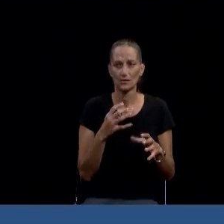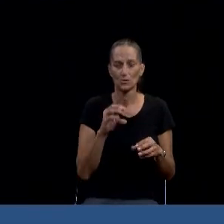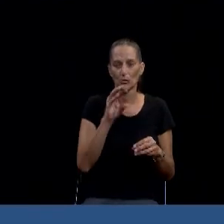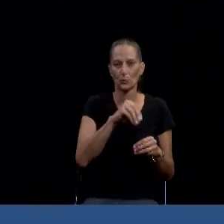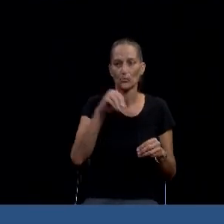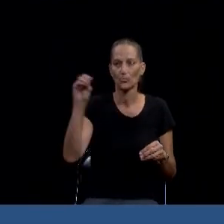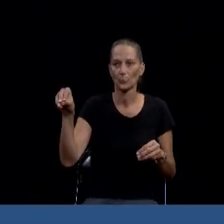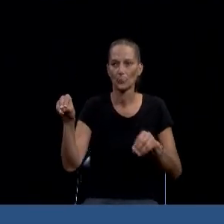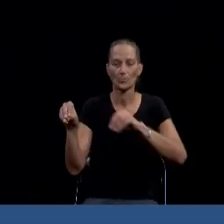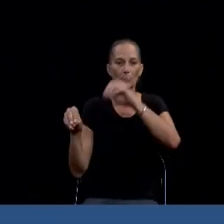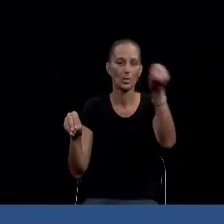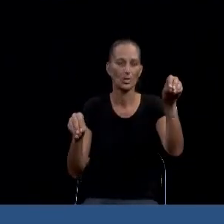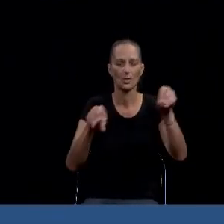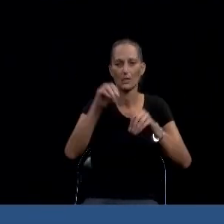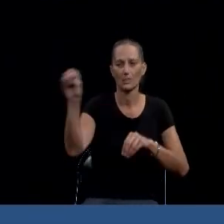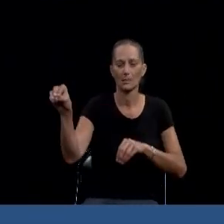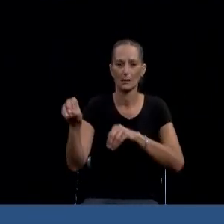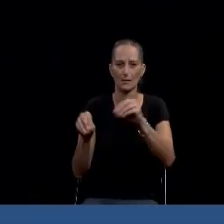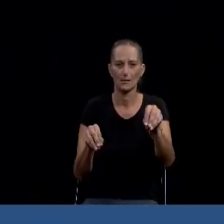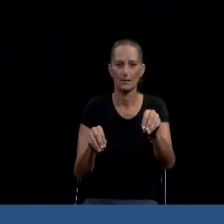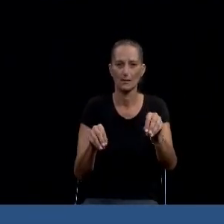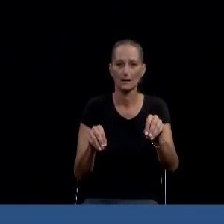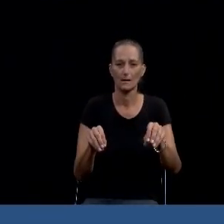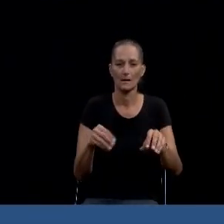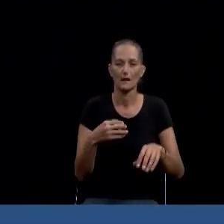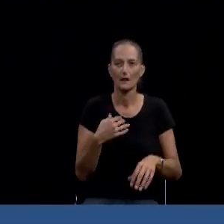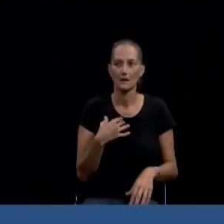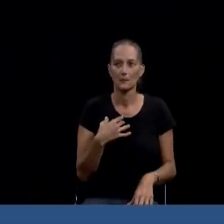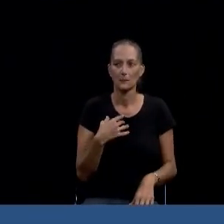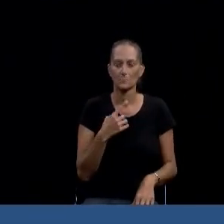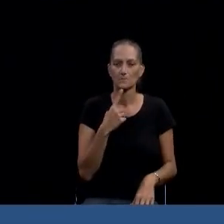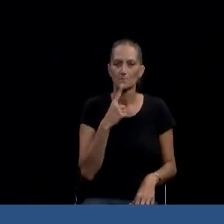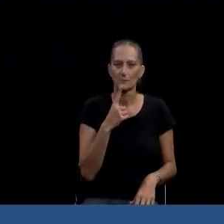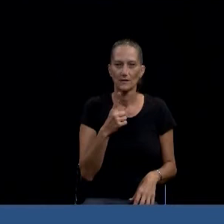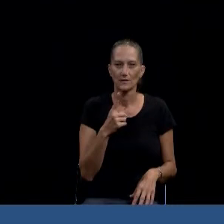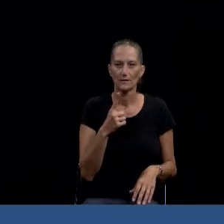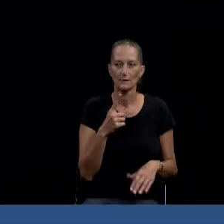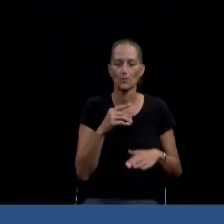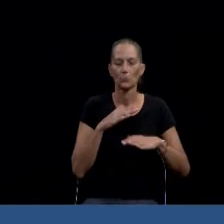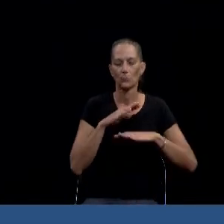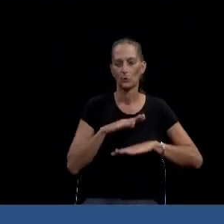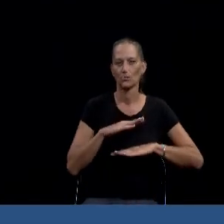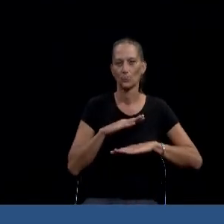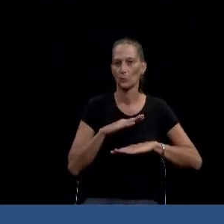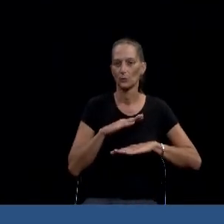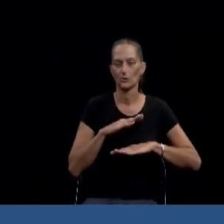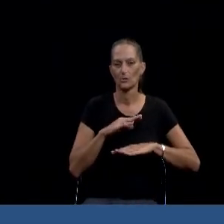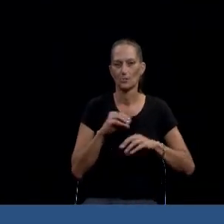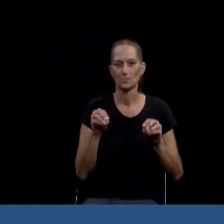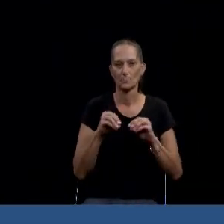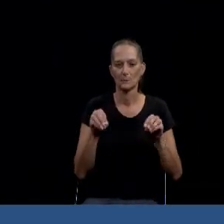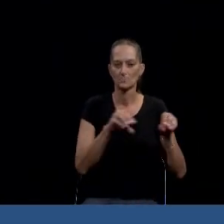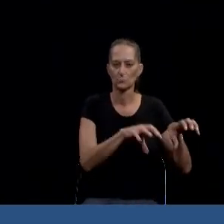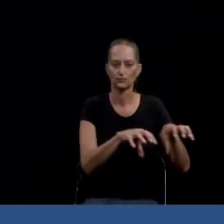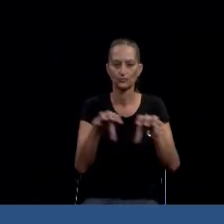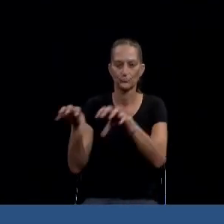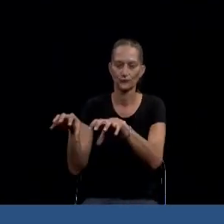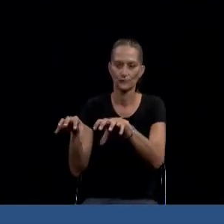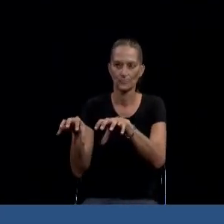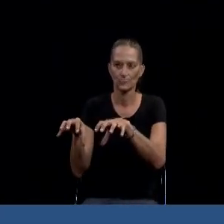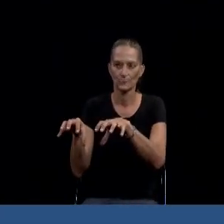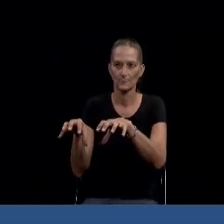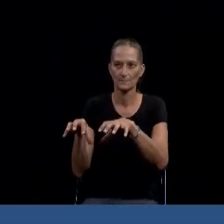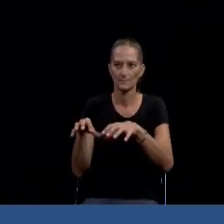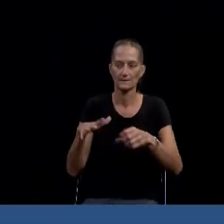very at ease to know that no one has to leave South Terrace, that they'll just stay within the complex as the buildings are getting worked on. I